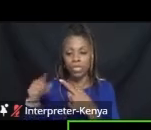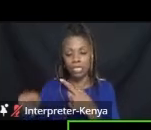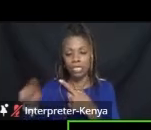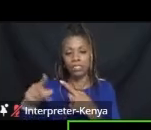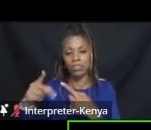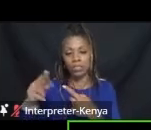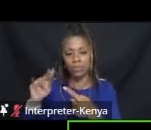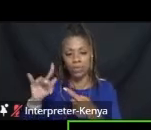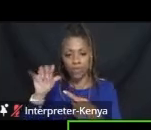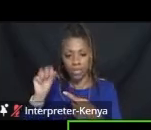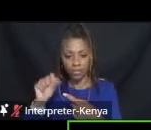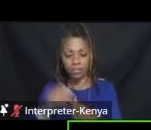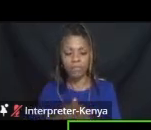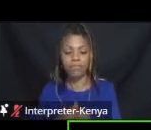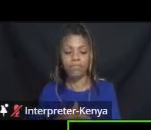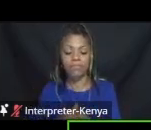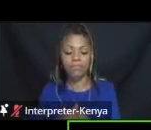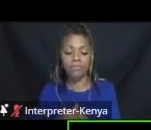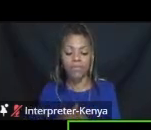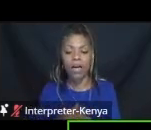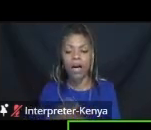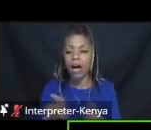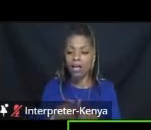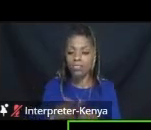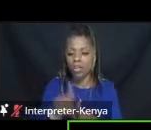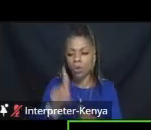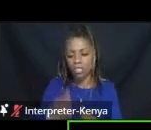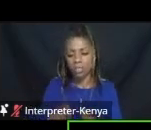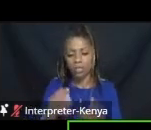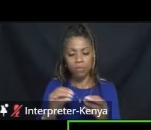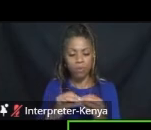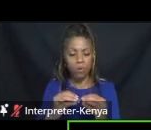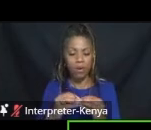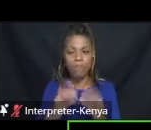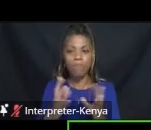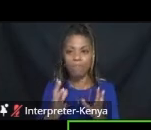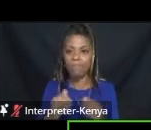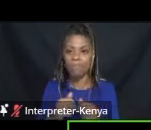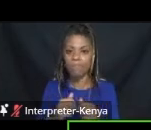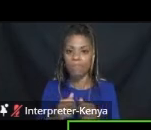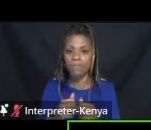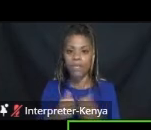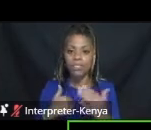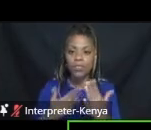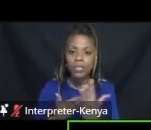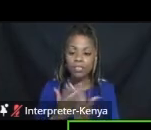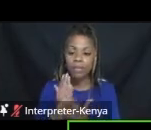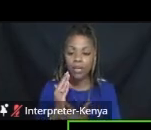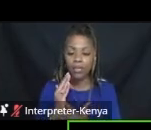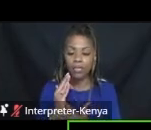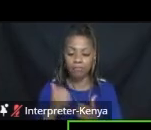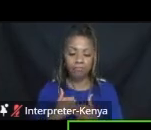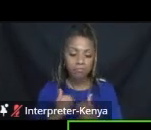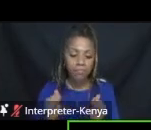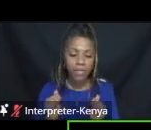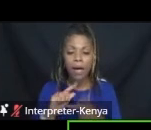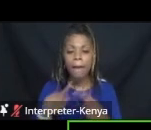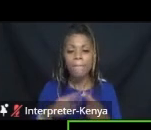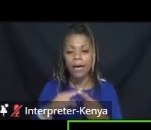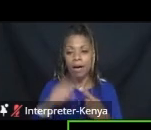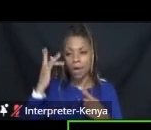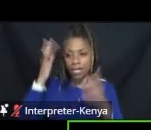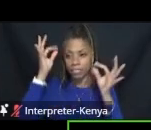how and why decisions were made. Because we have some decisions to make in these role-alike groups. So for